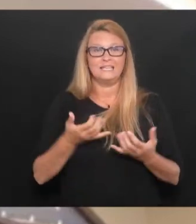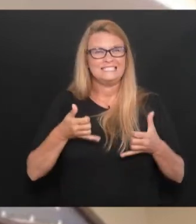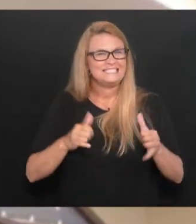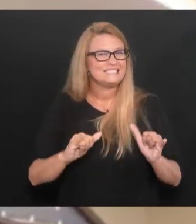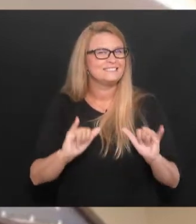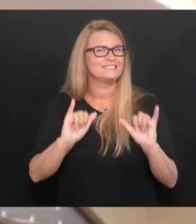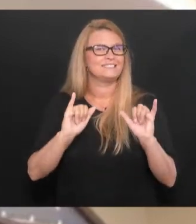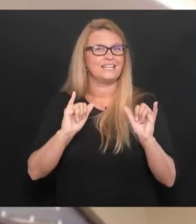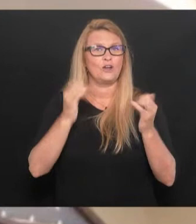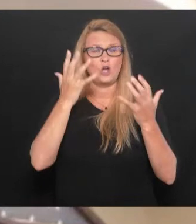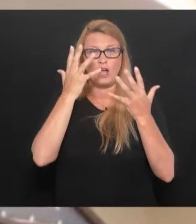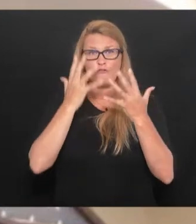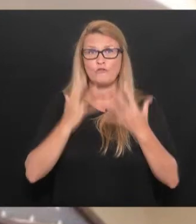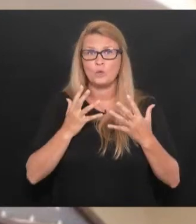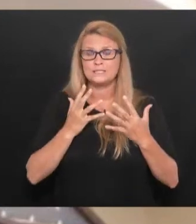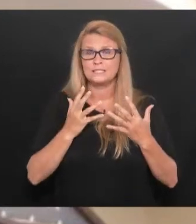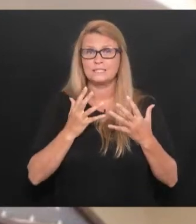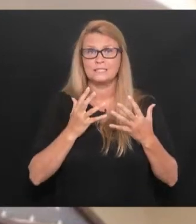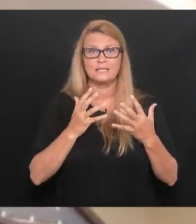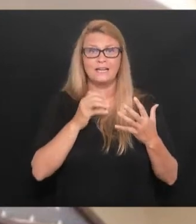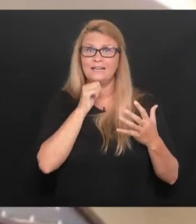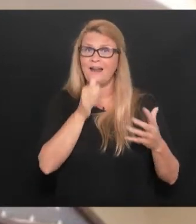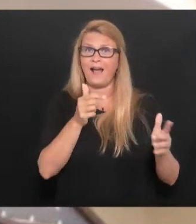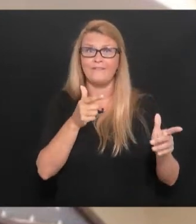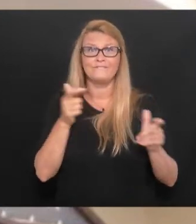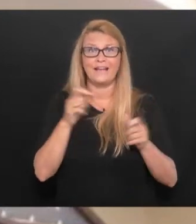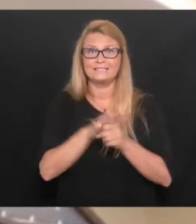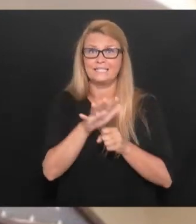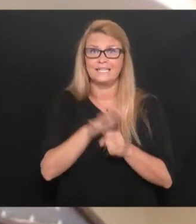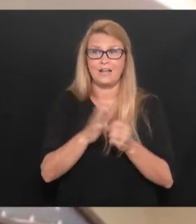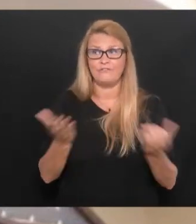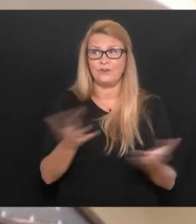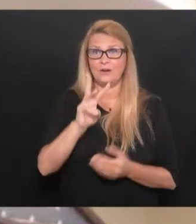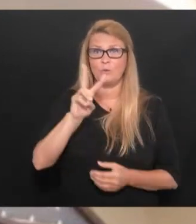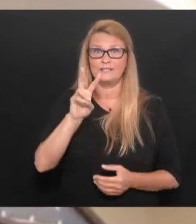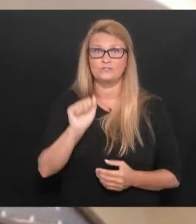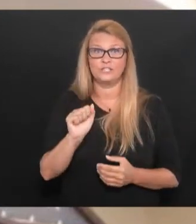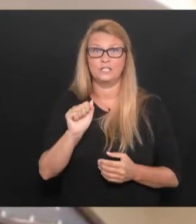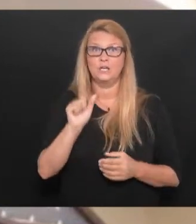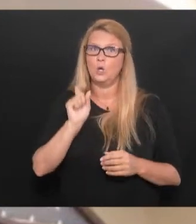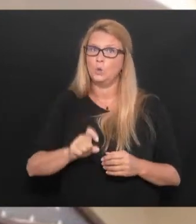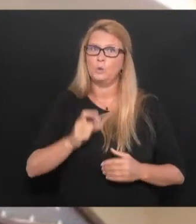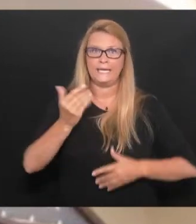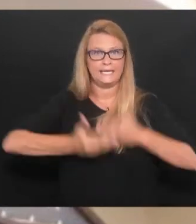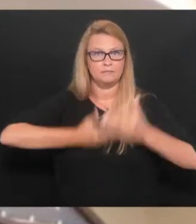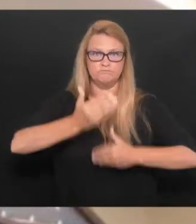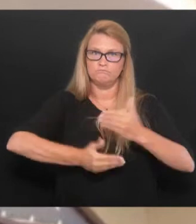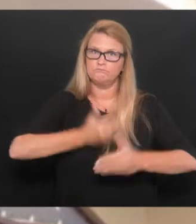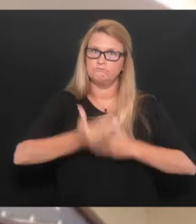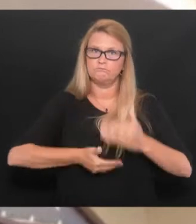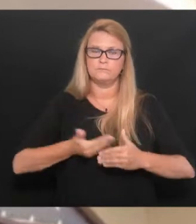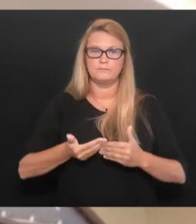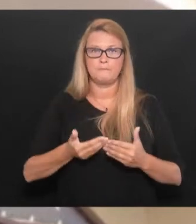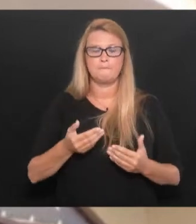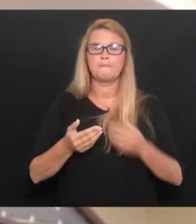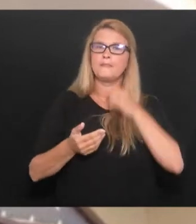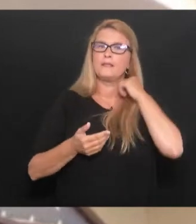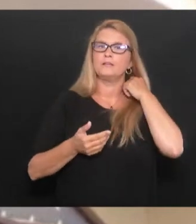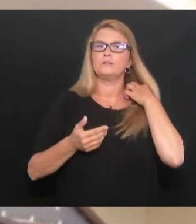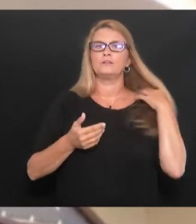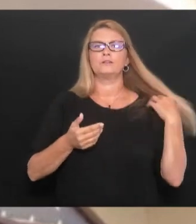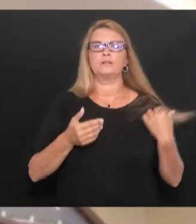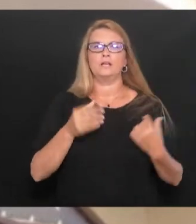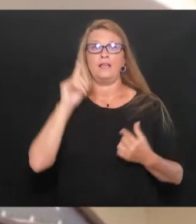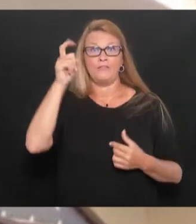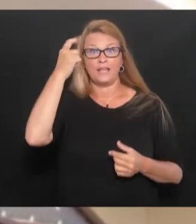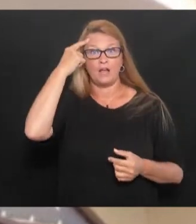still unfortunately not fast enough in West Virginia. We need to pick up the pace. And I'll just highlight a couple of things. You know, the governor